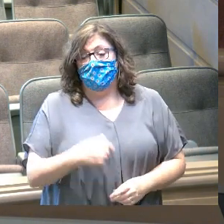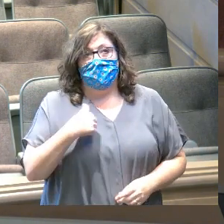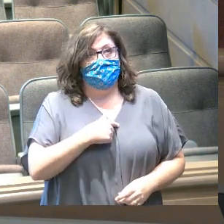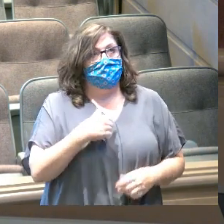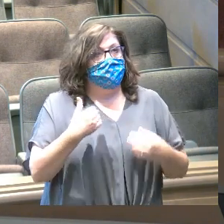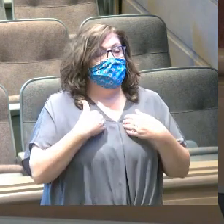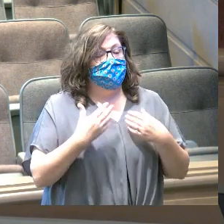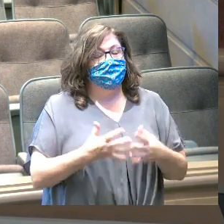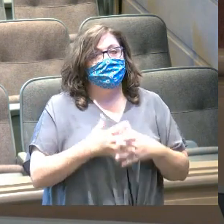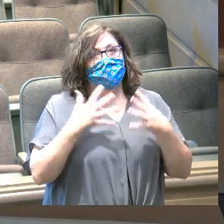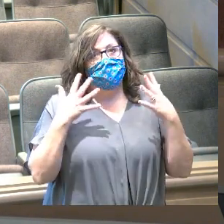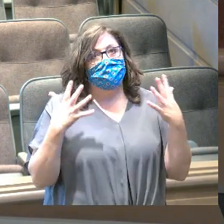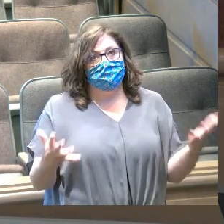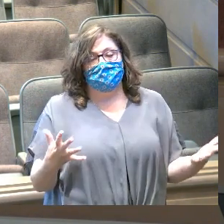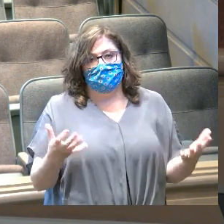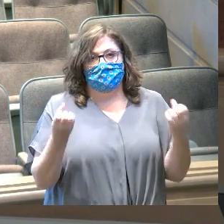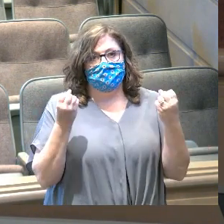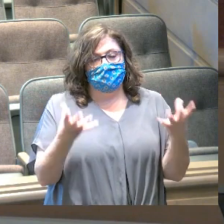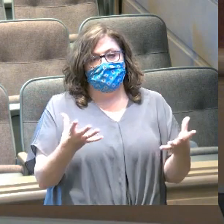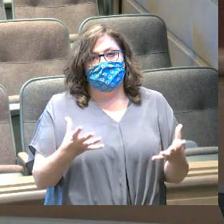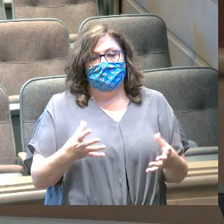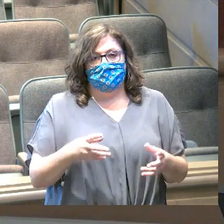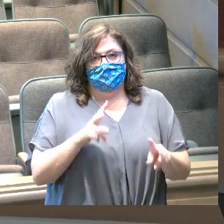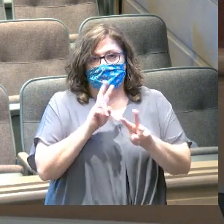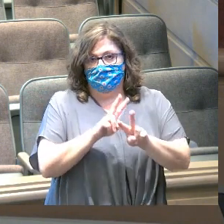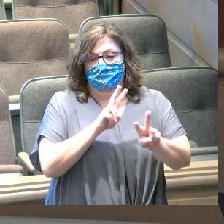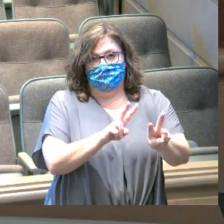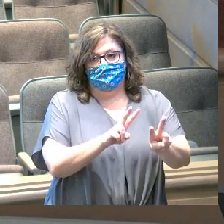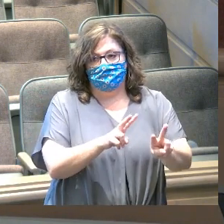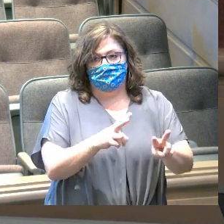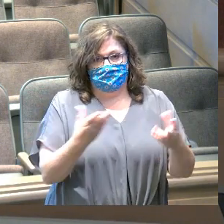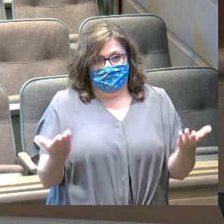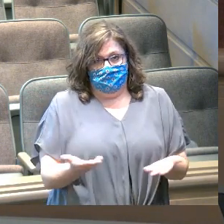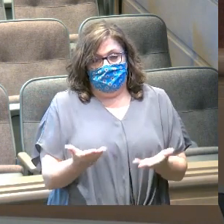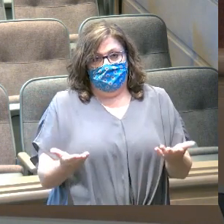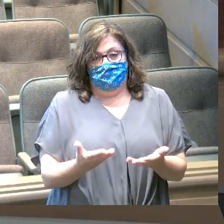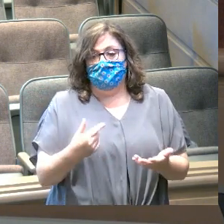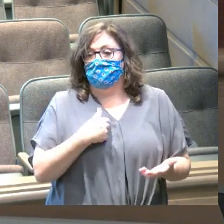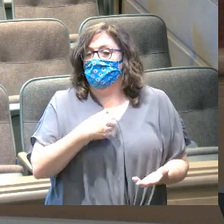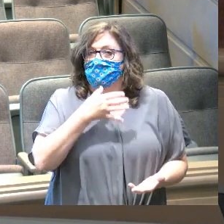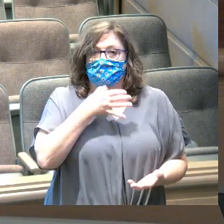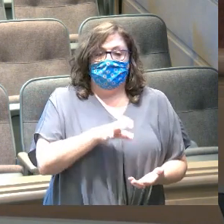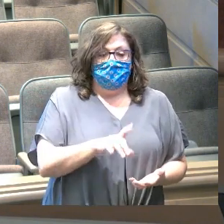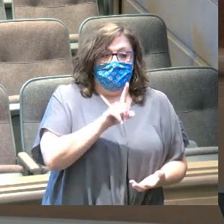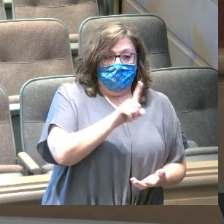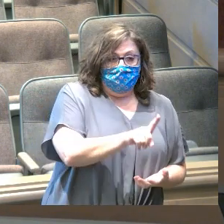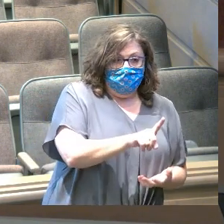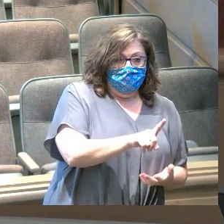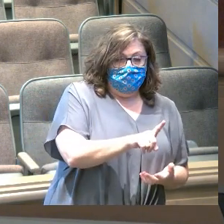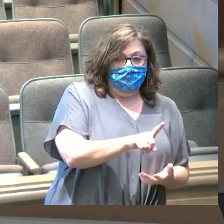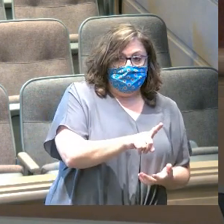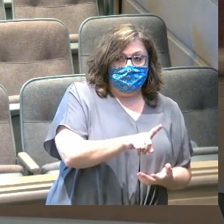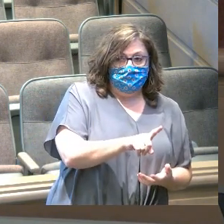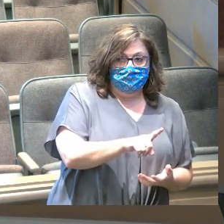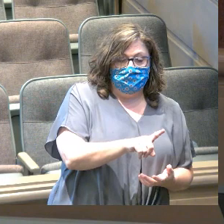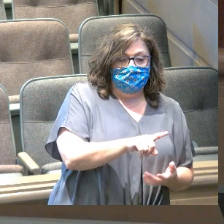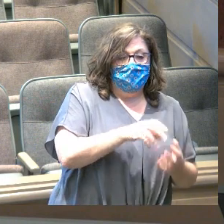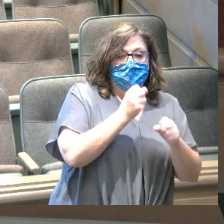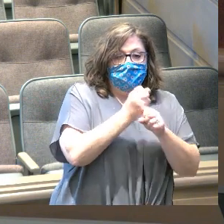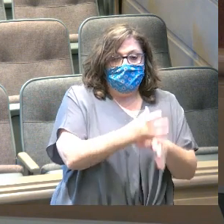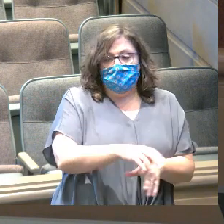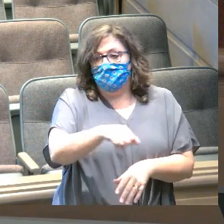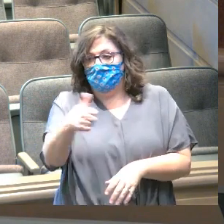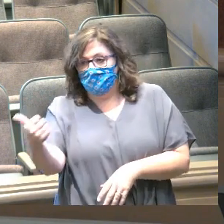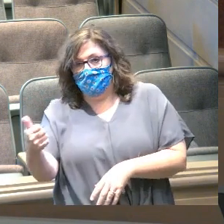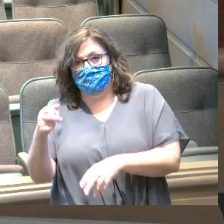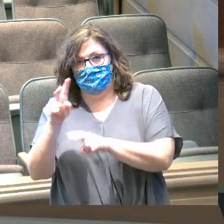in this community. And what I don't want is one funeral begetting another funeral, and another funeral, and